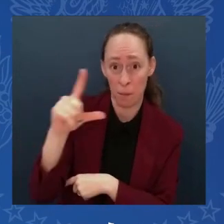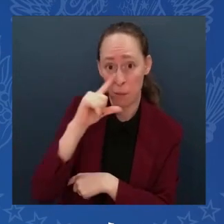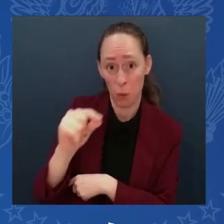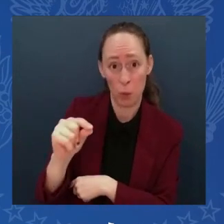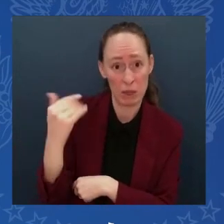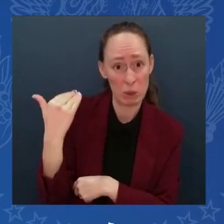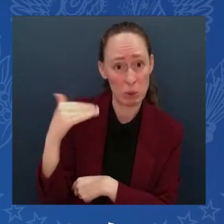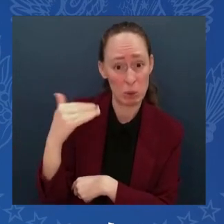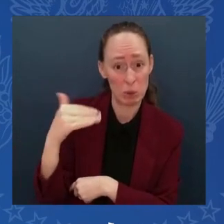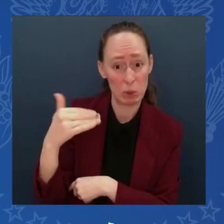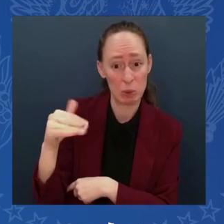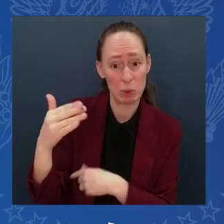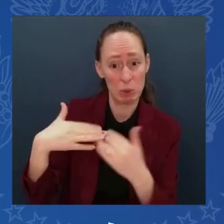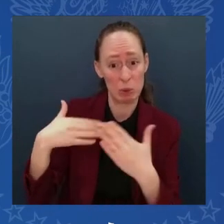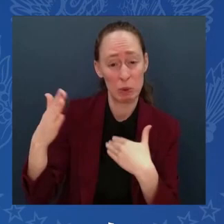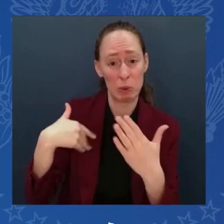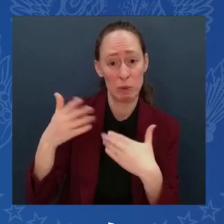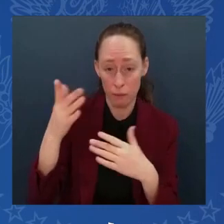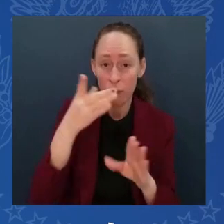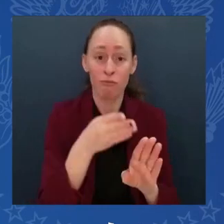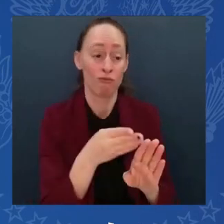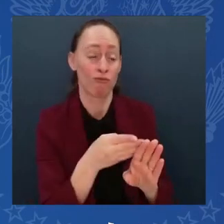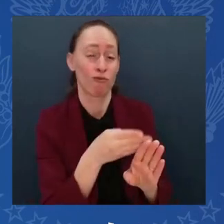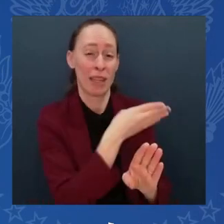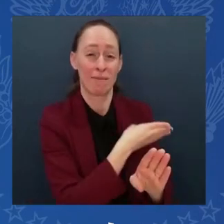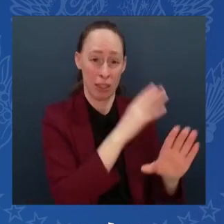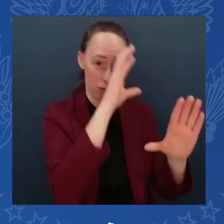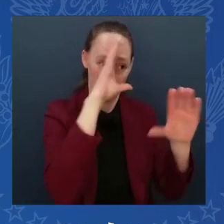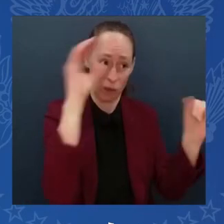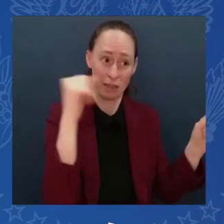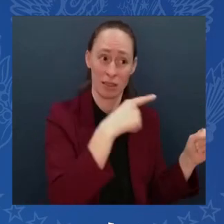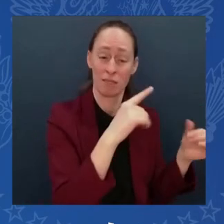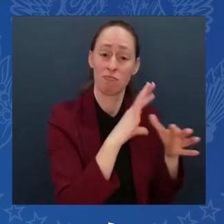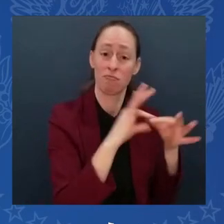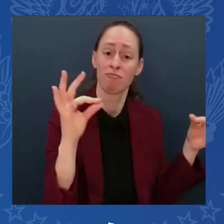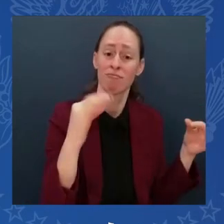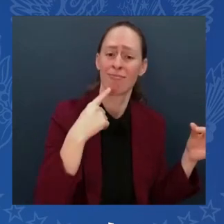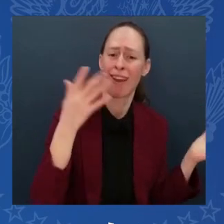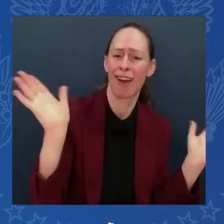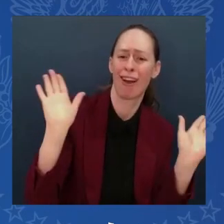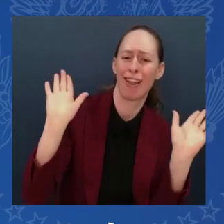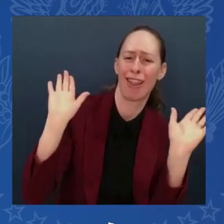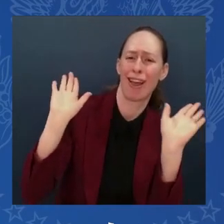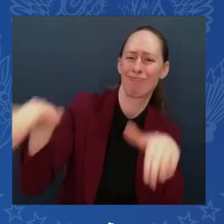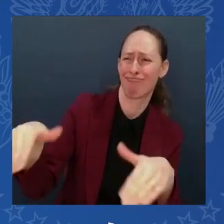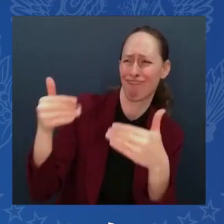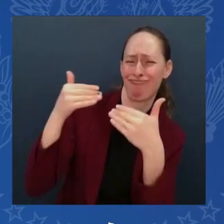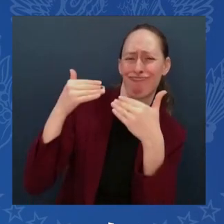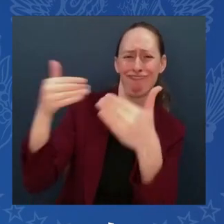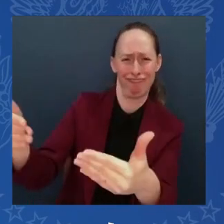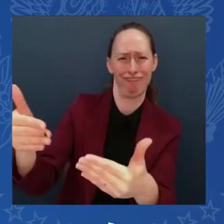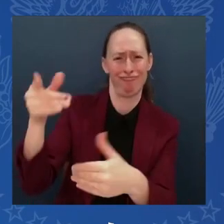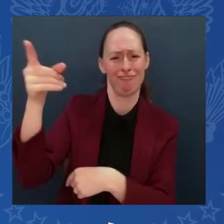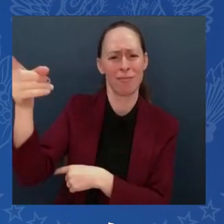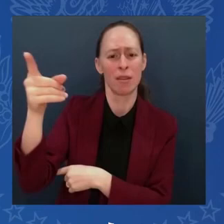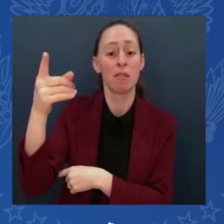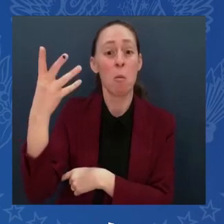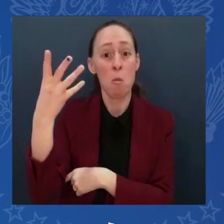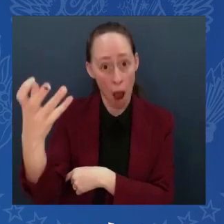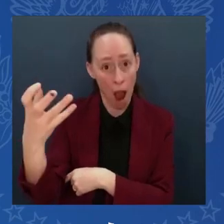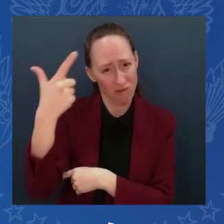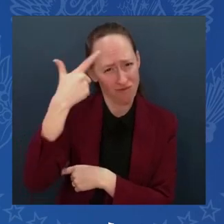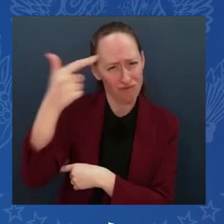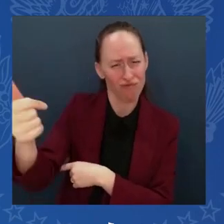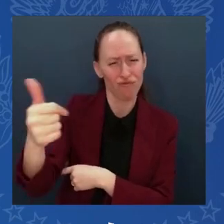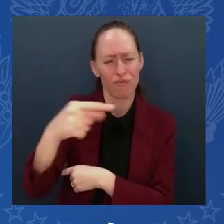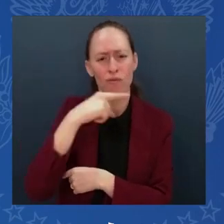previous president that invited Russia to invade our NATO allies if they weren't paying up. He said if an ally did